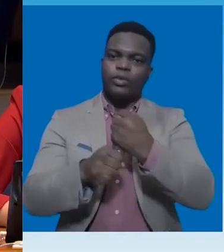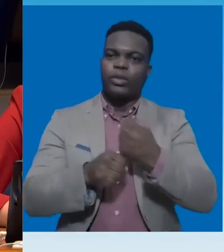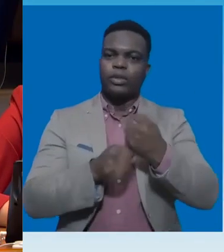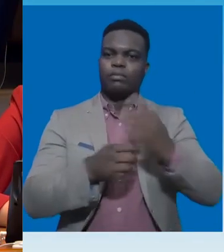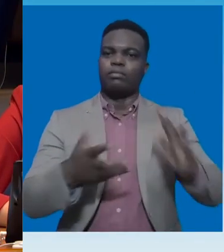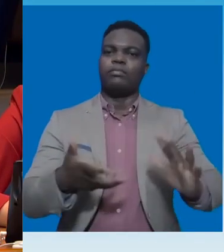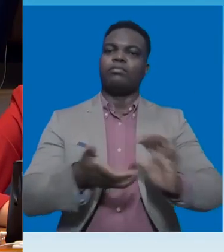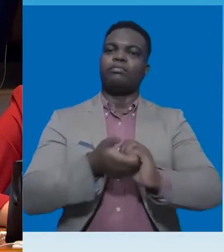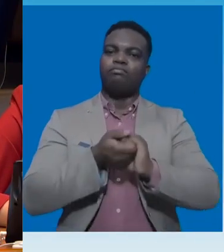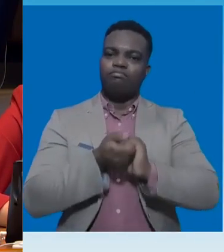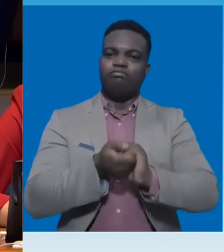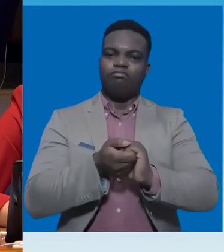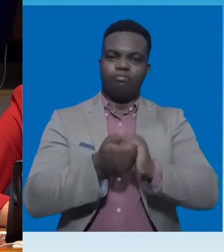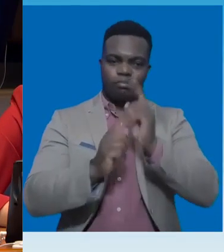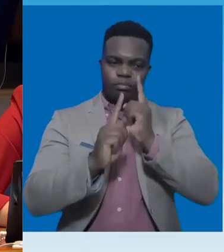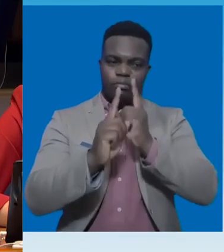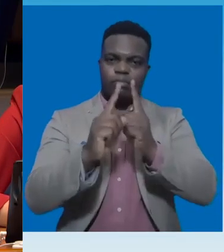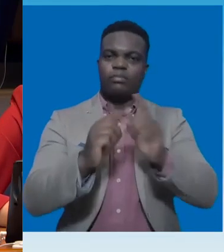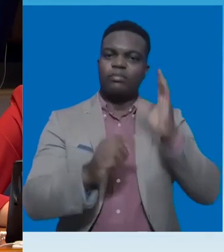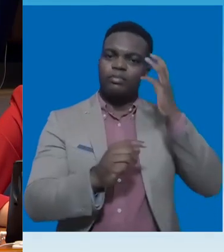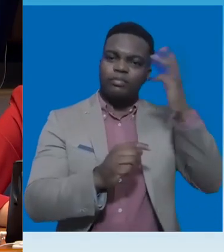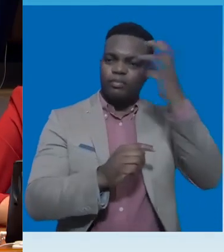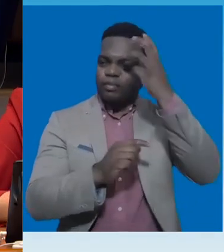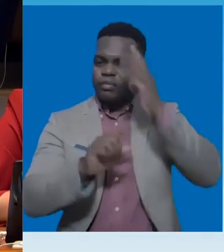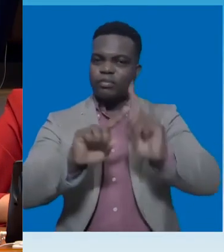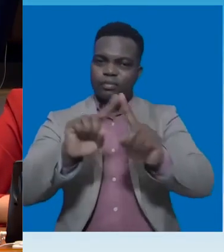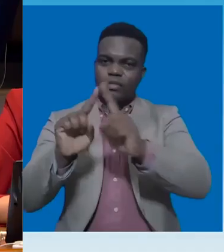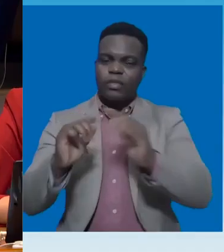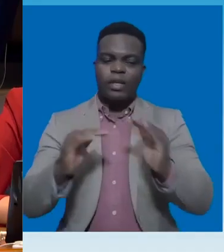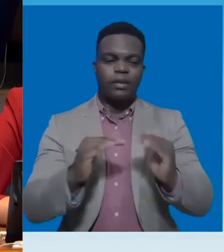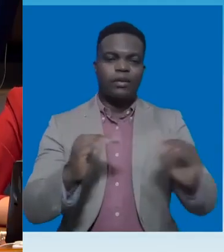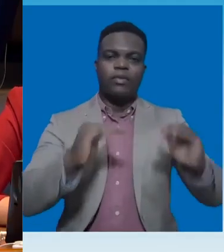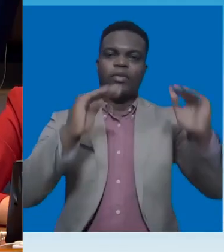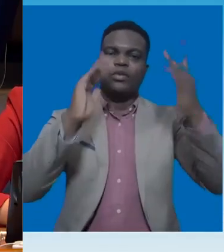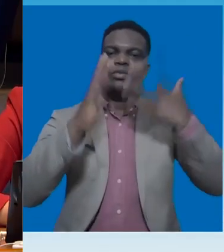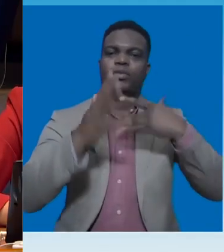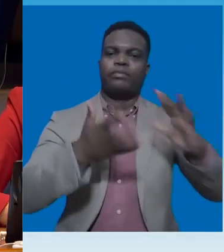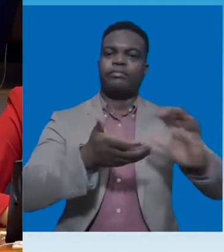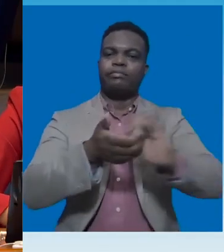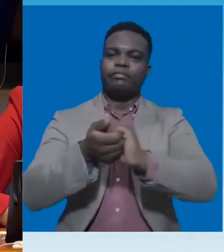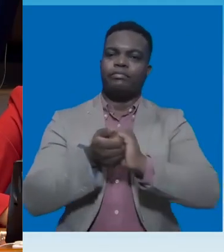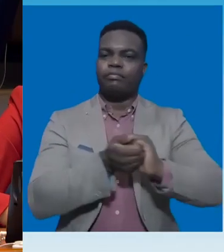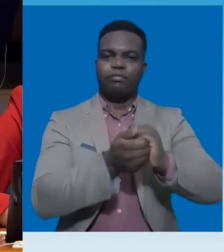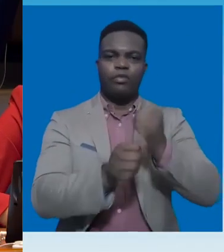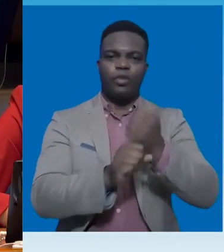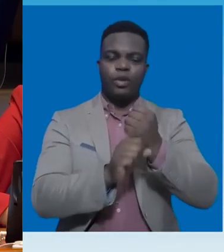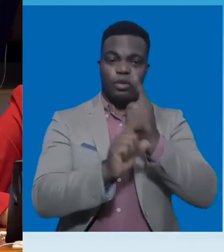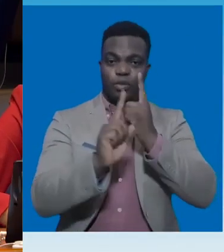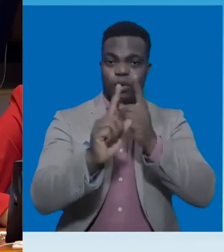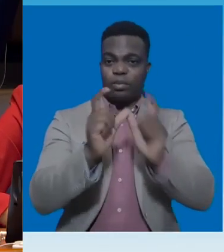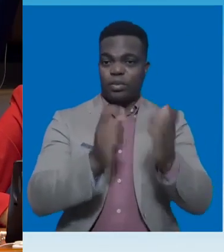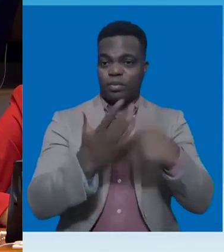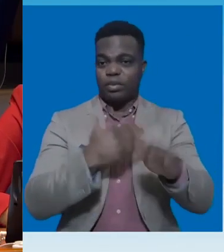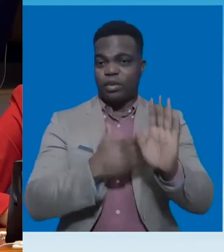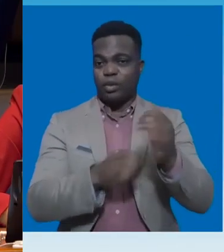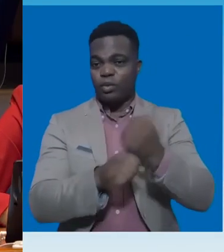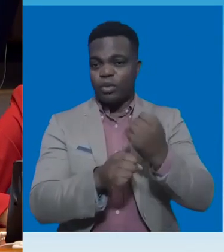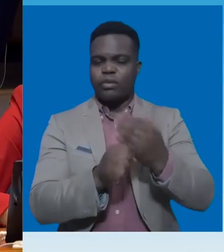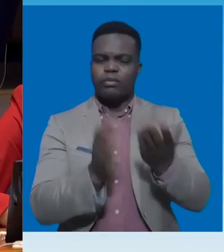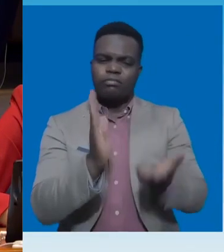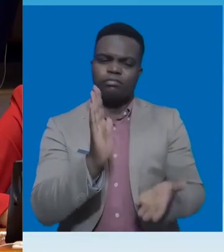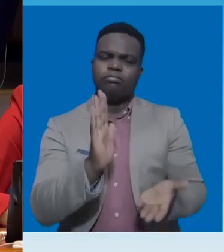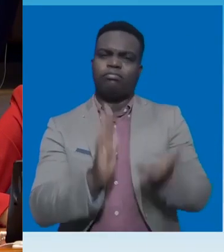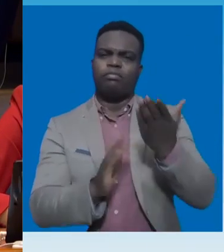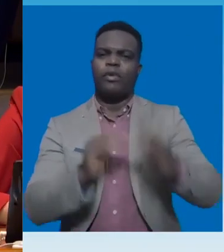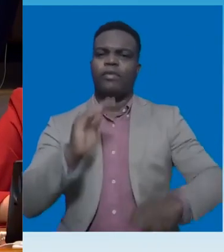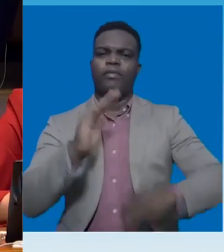with disabilities and to ensure their full, equal, and meaningful participation in all aspects of society. South